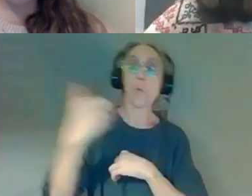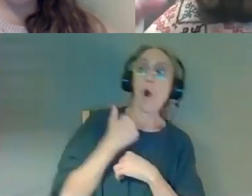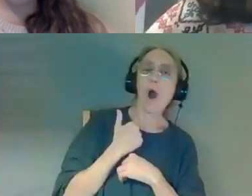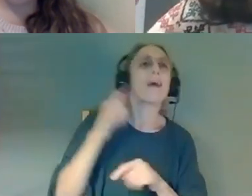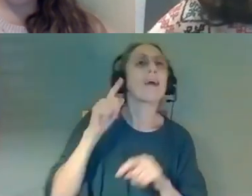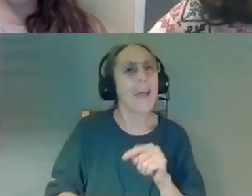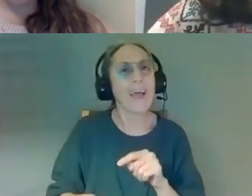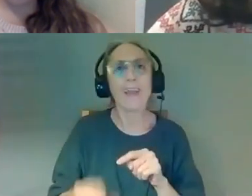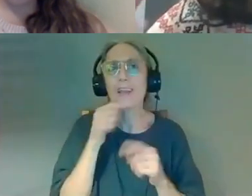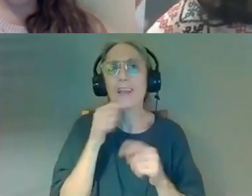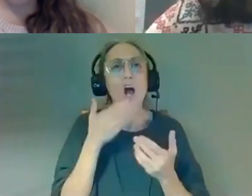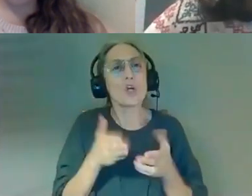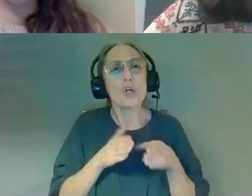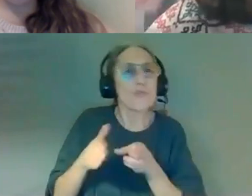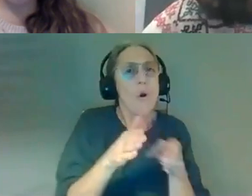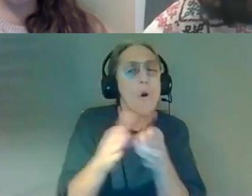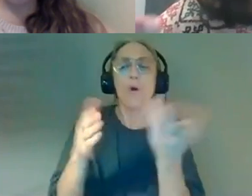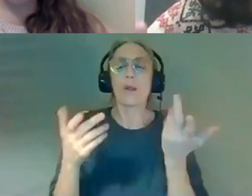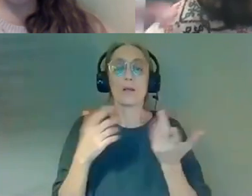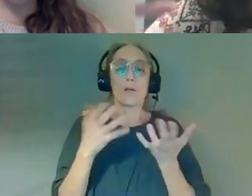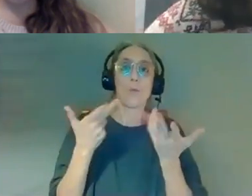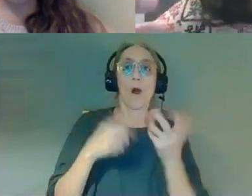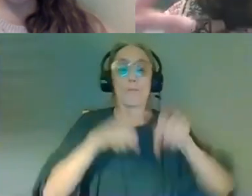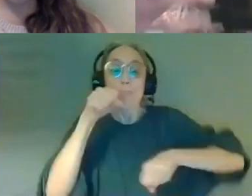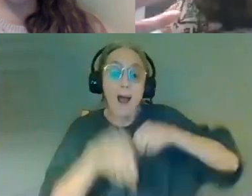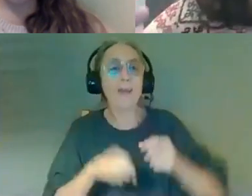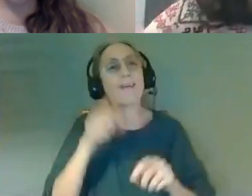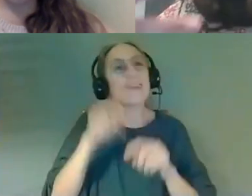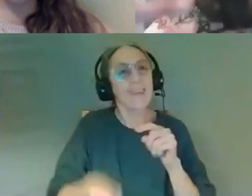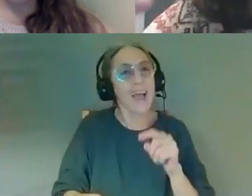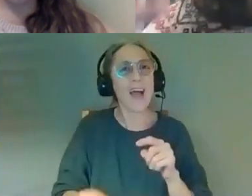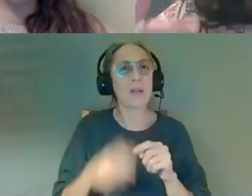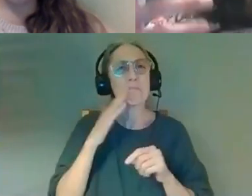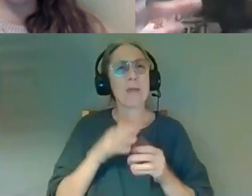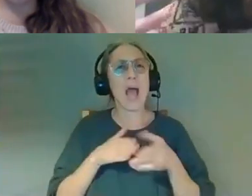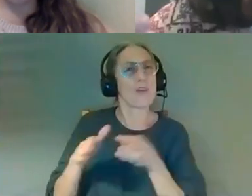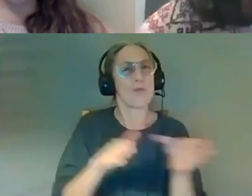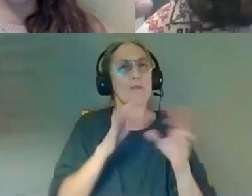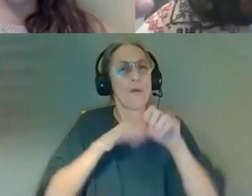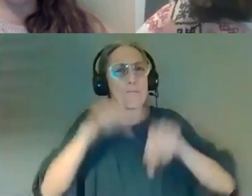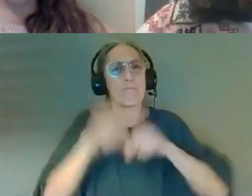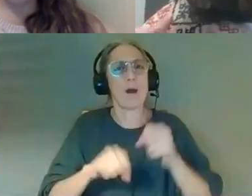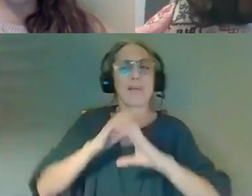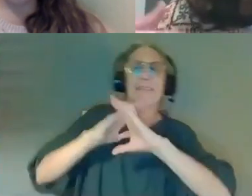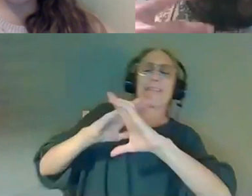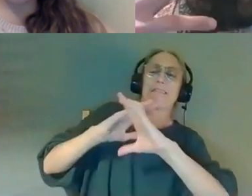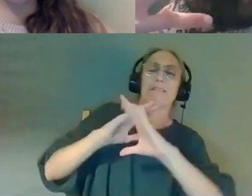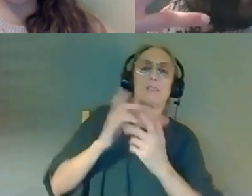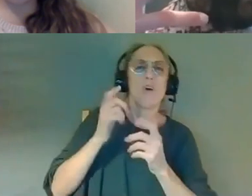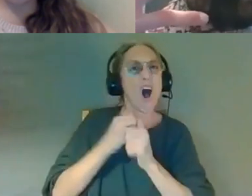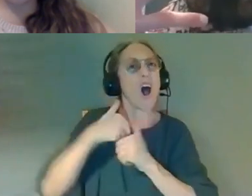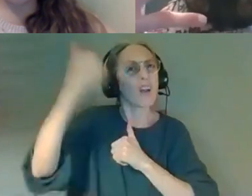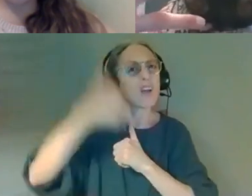just wondering, you know, if community groups want to be advocating for those things,